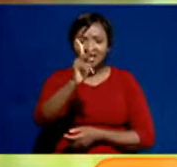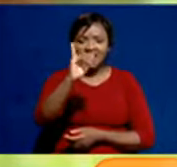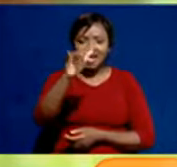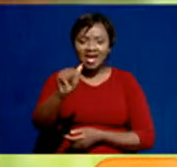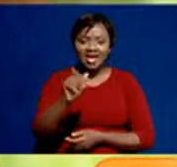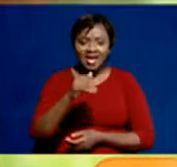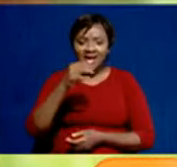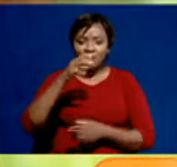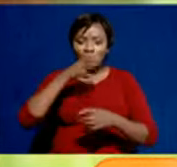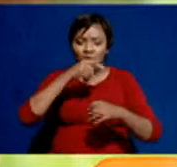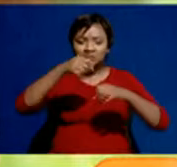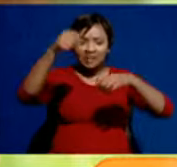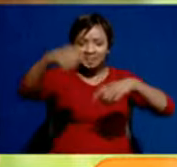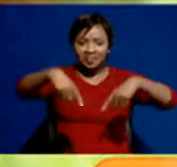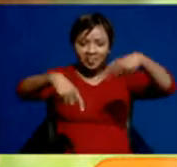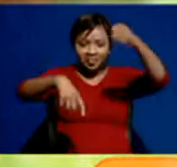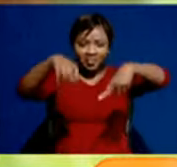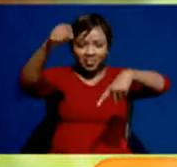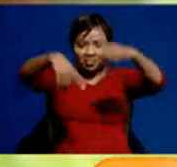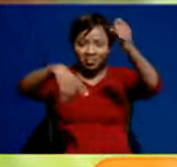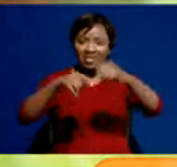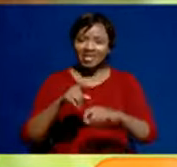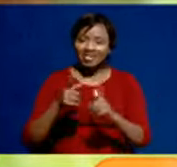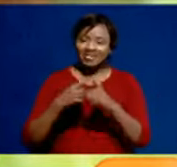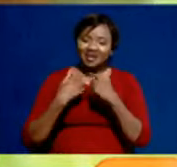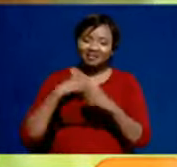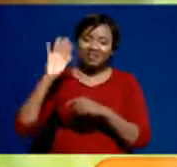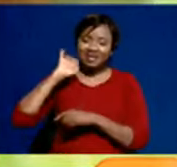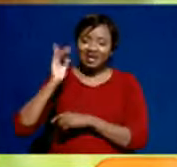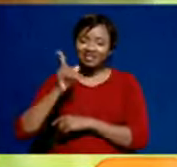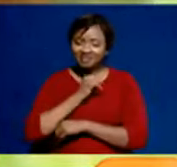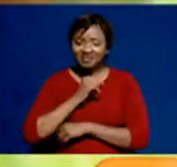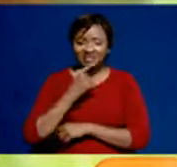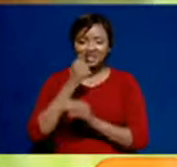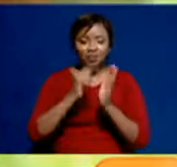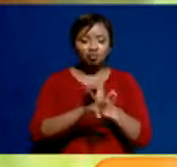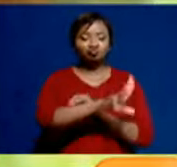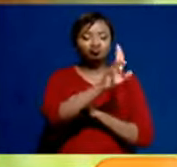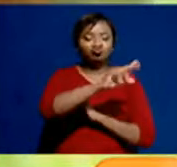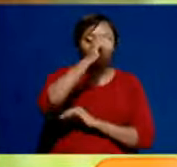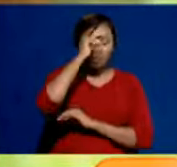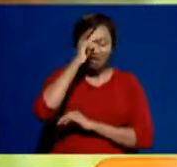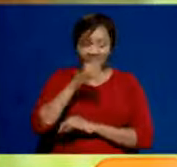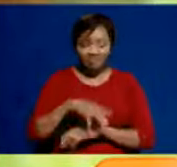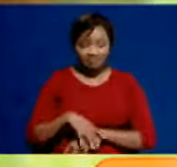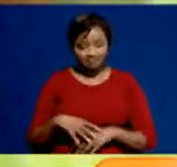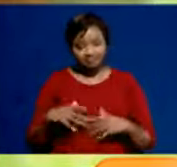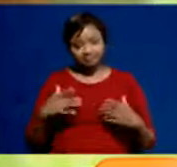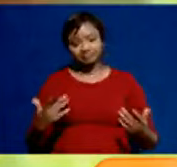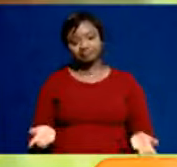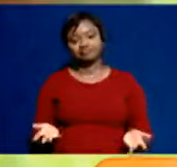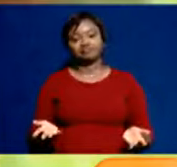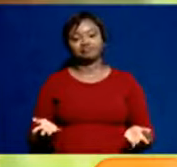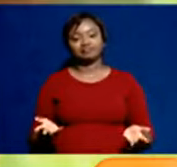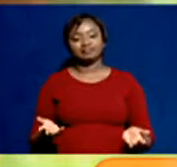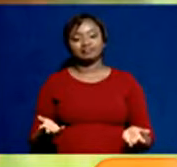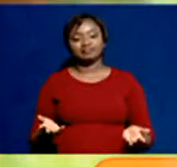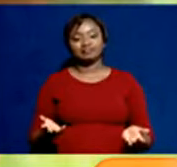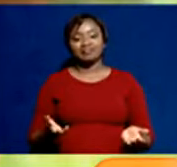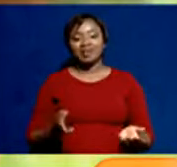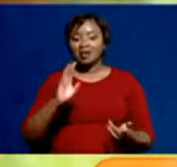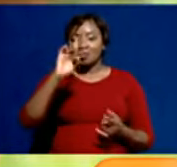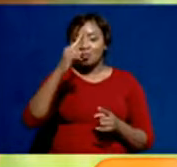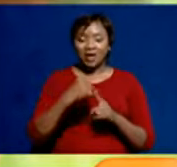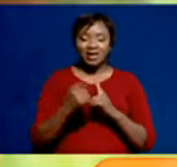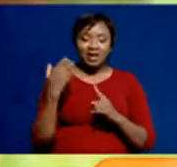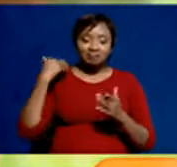them blame the Uhuru regime. A year later, you want to tell us that you didn't know the house had a leak,